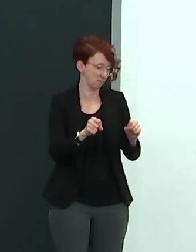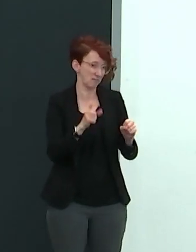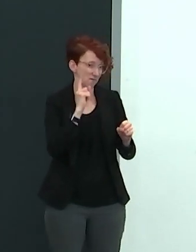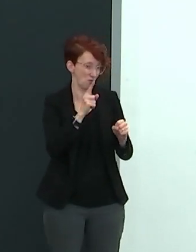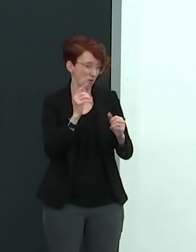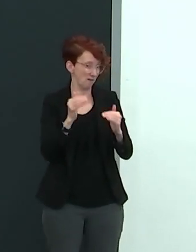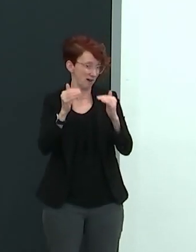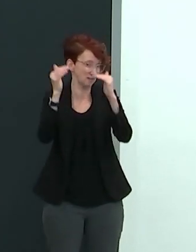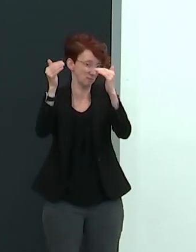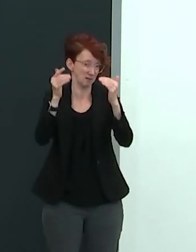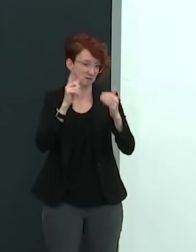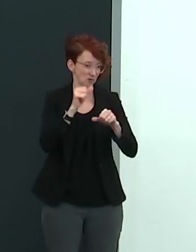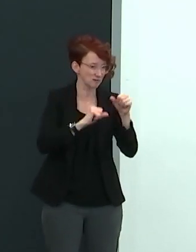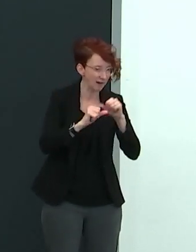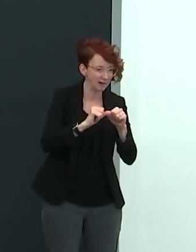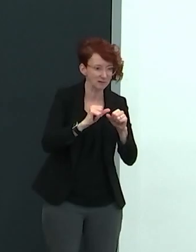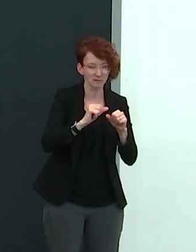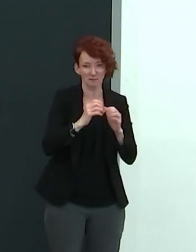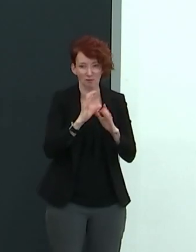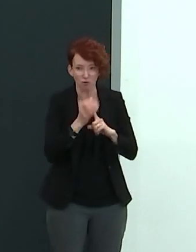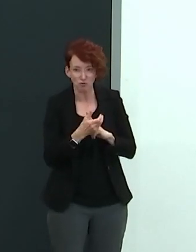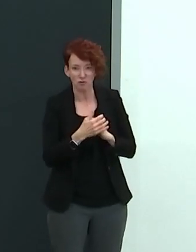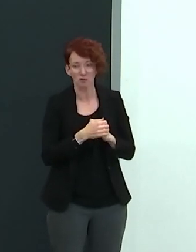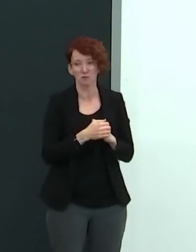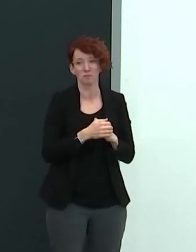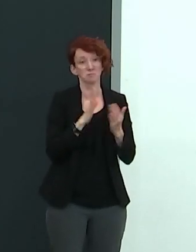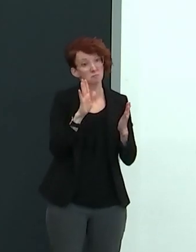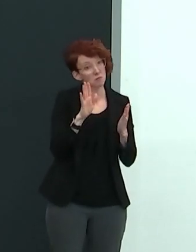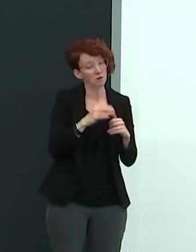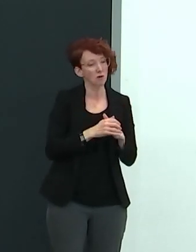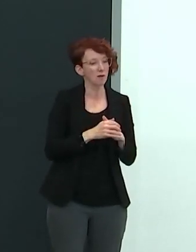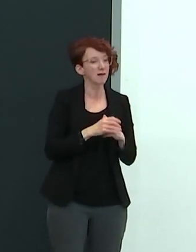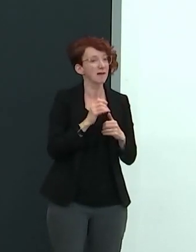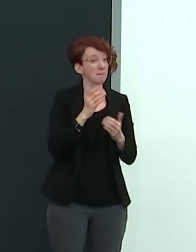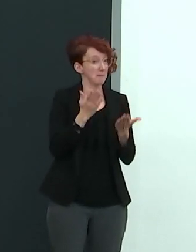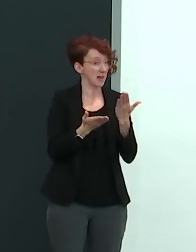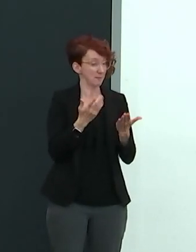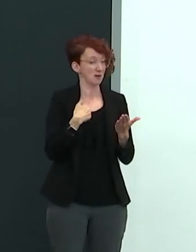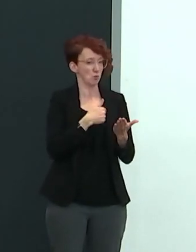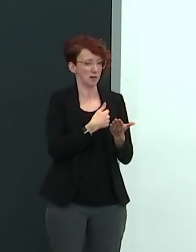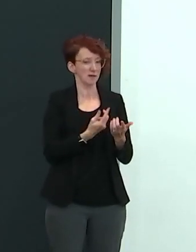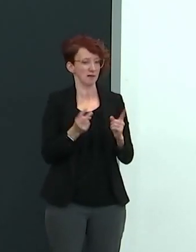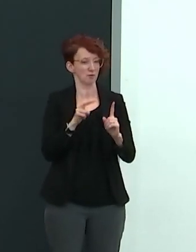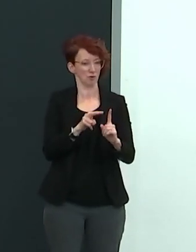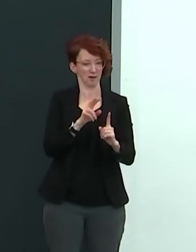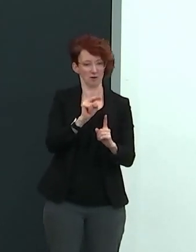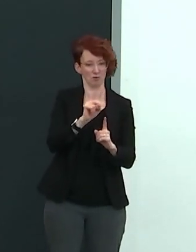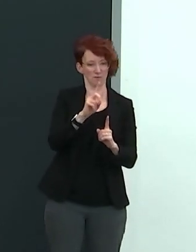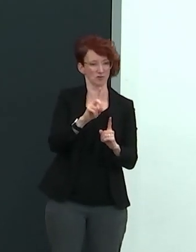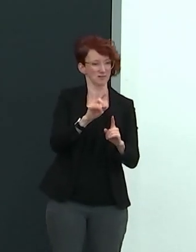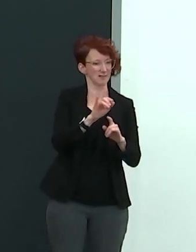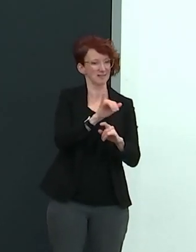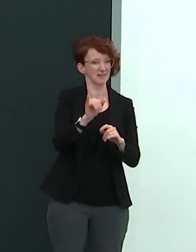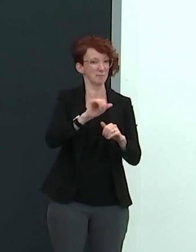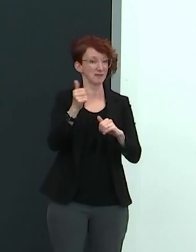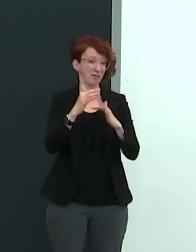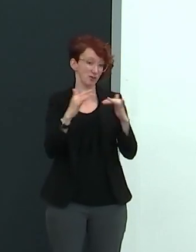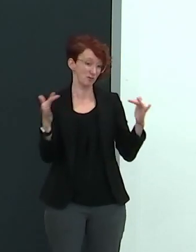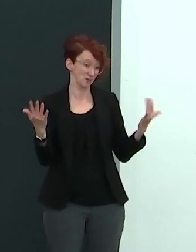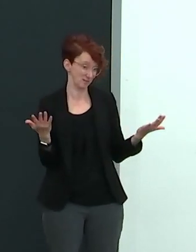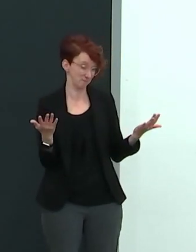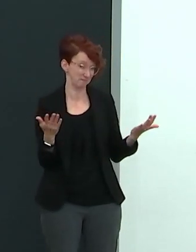culture. Or, let's view neurodiversity in the same way we view other types of diversity. Some can argue